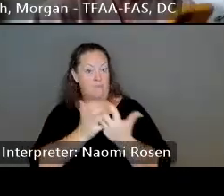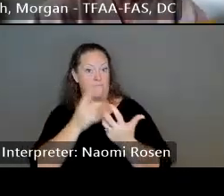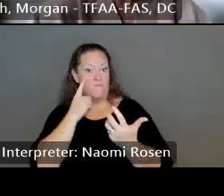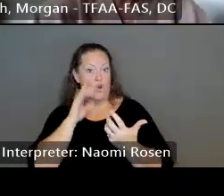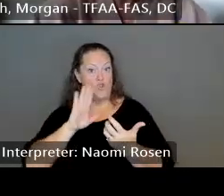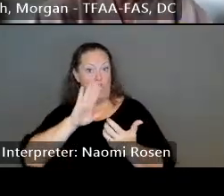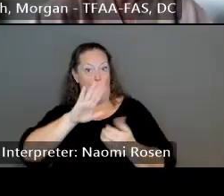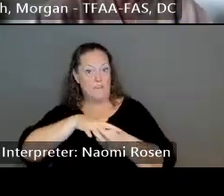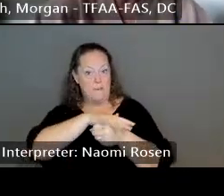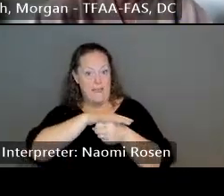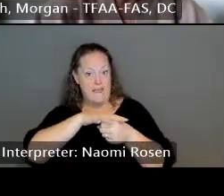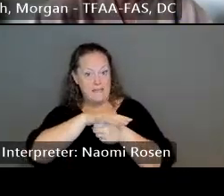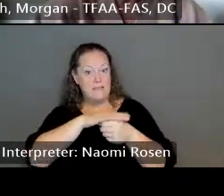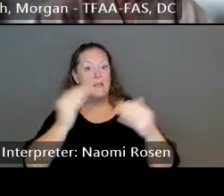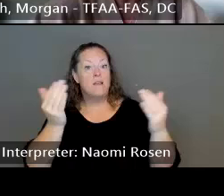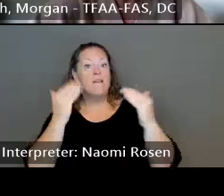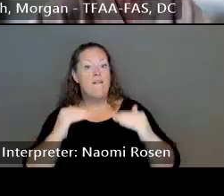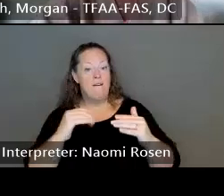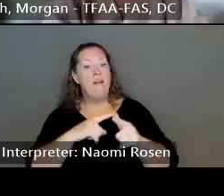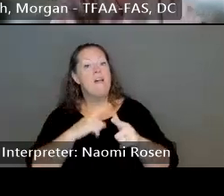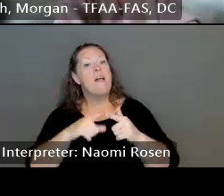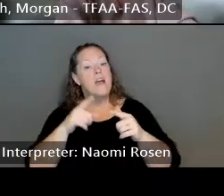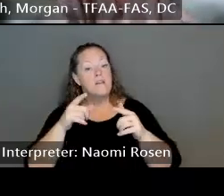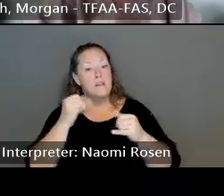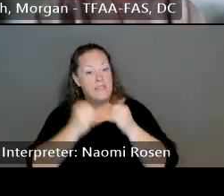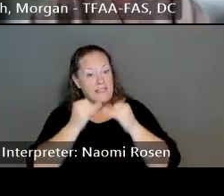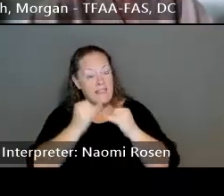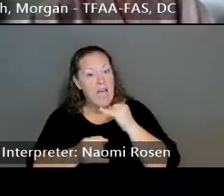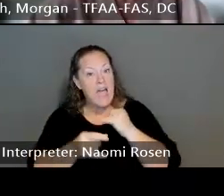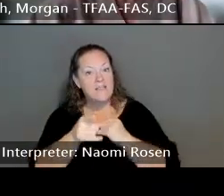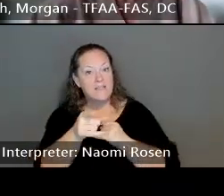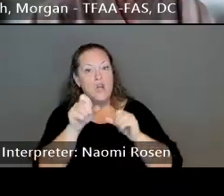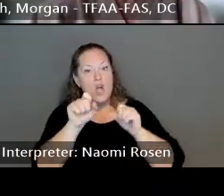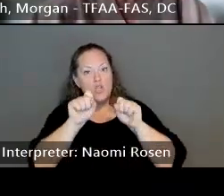context, there is